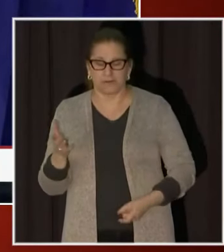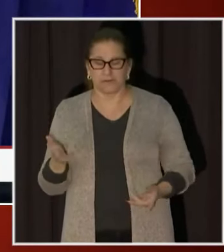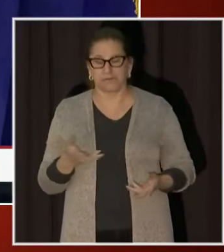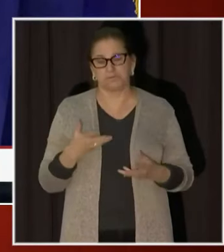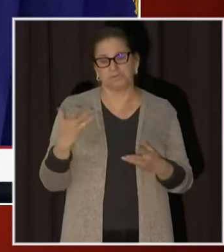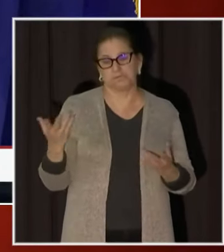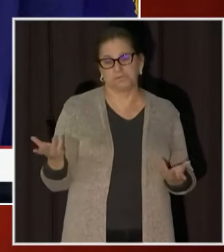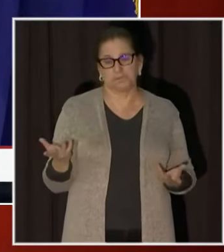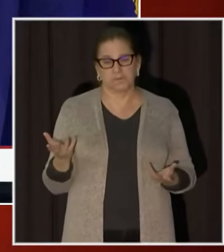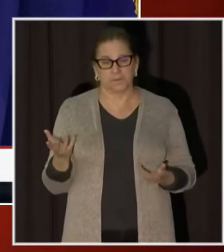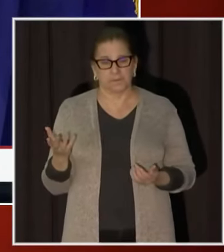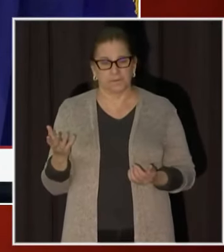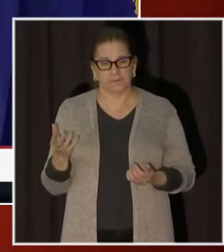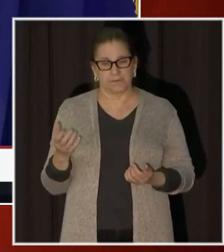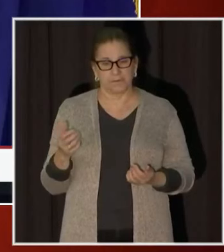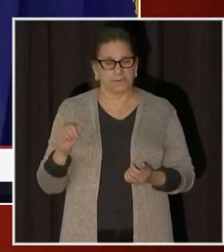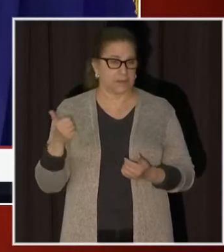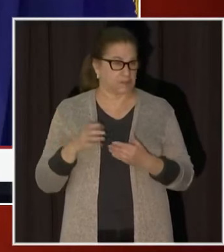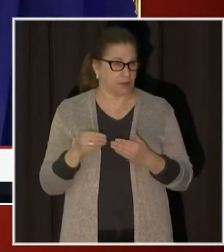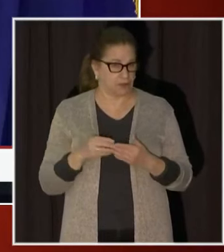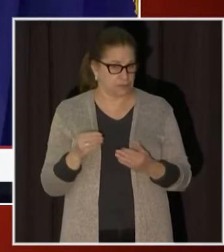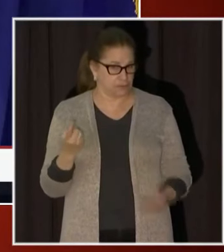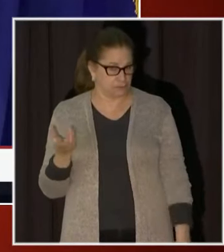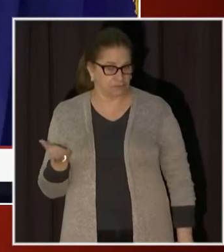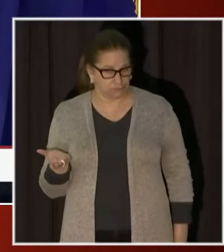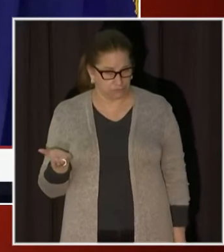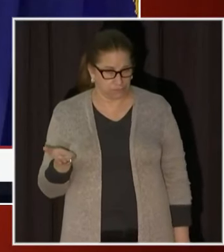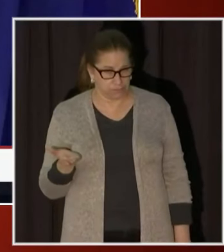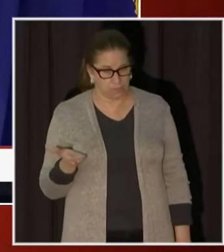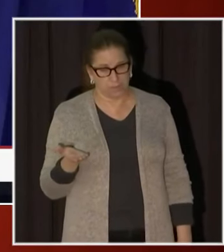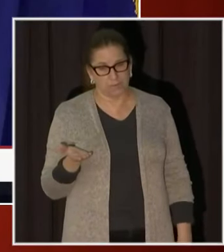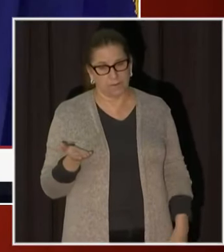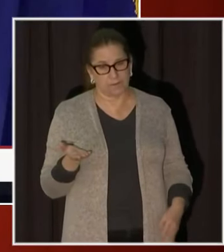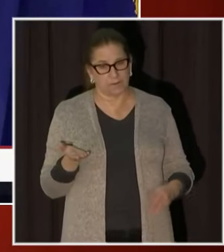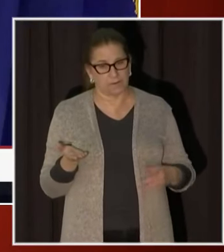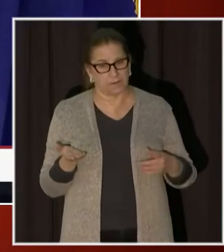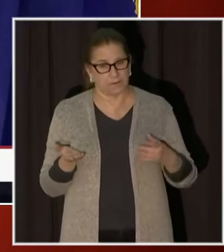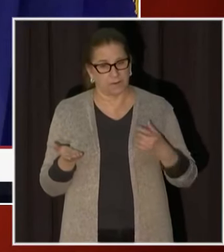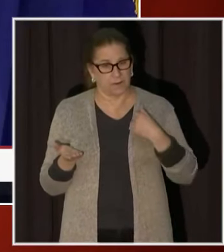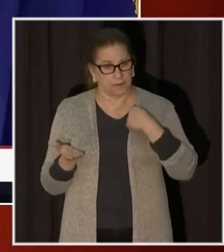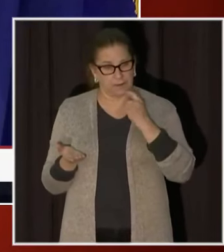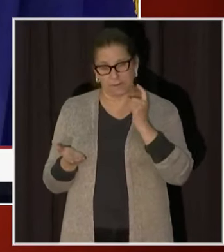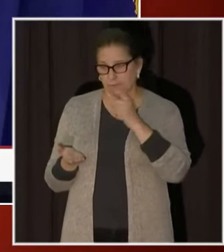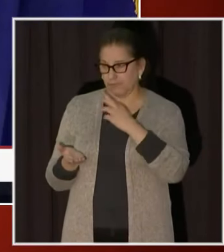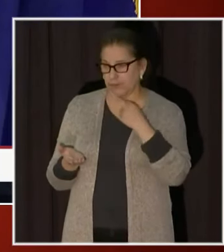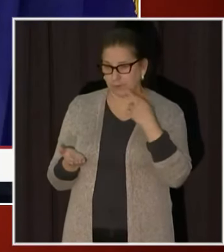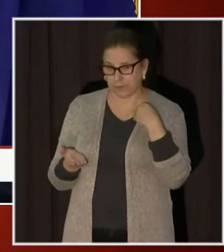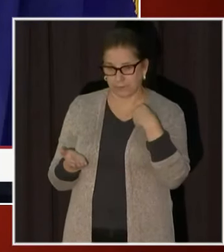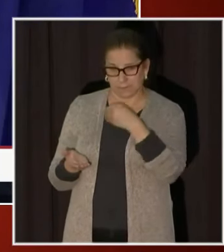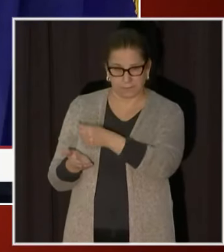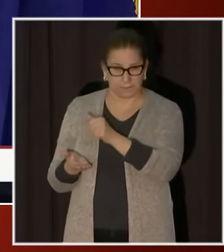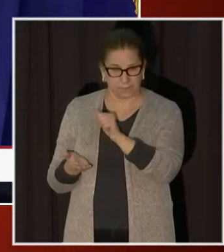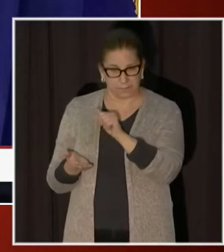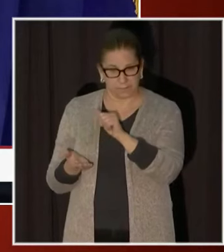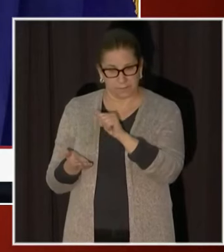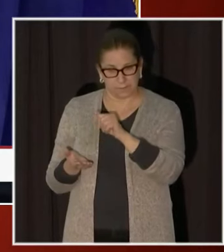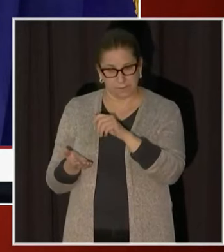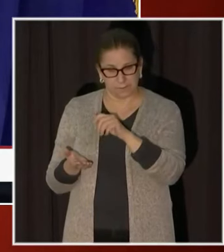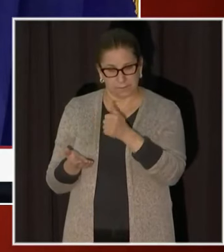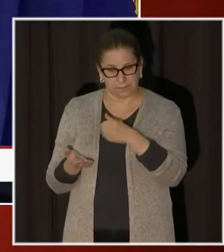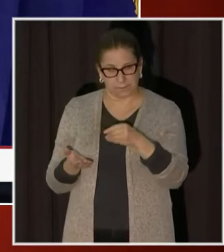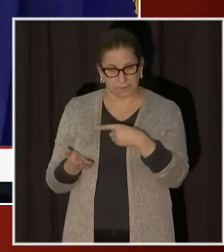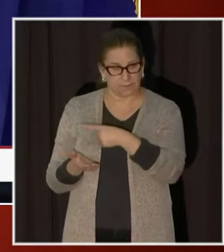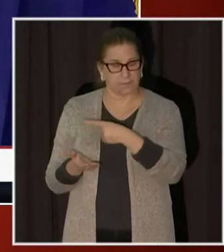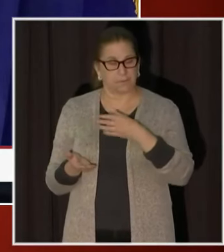is on the menu for $10, and I go to the restaurant and I give them $10, then they make $3 profit. And I'm